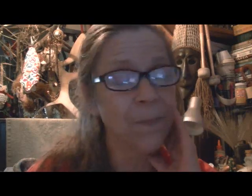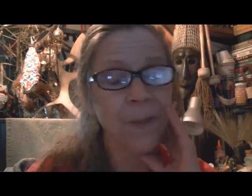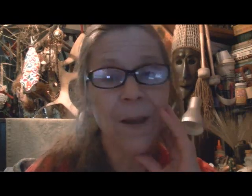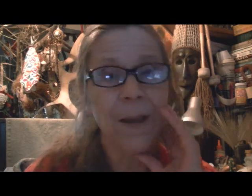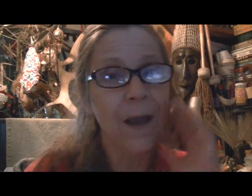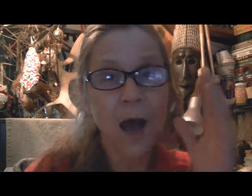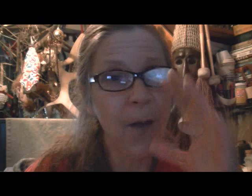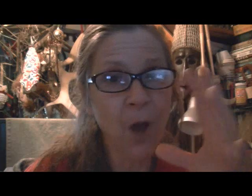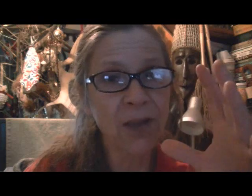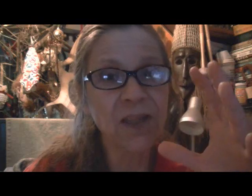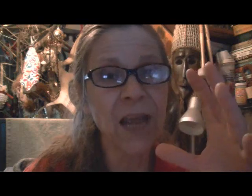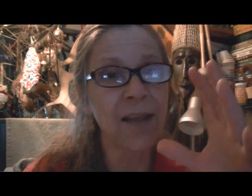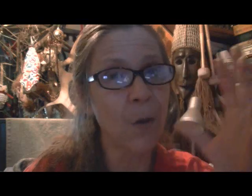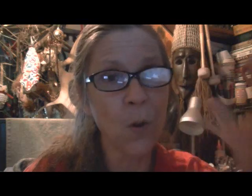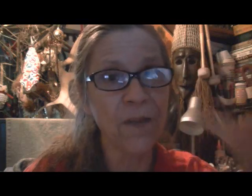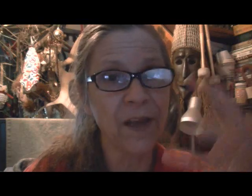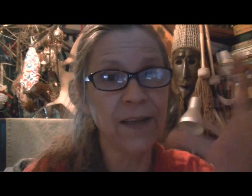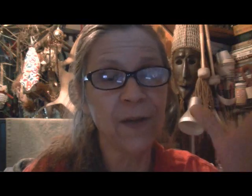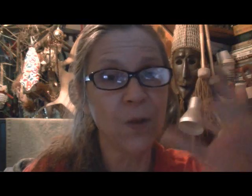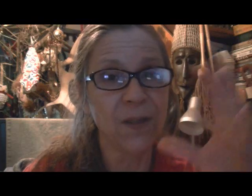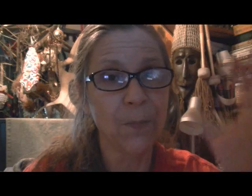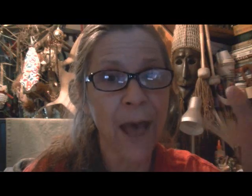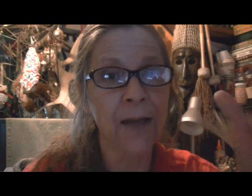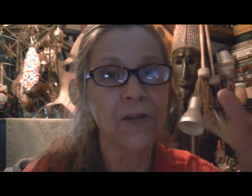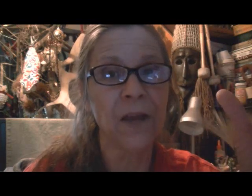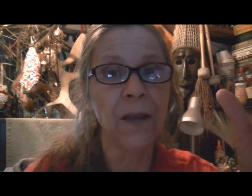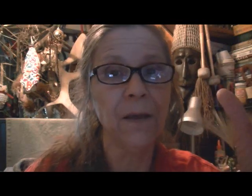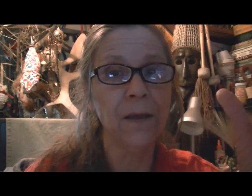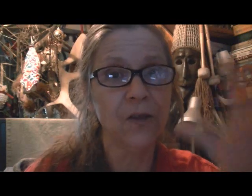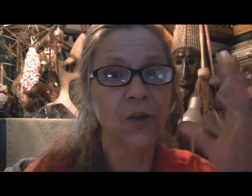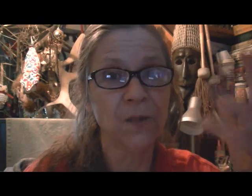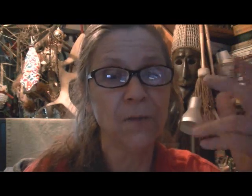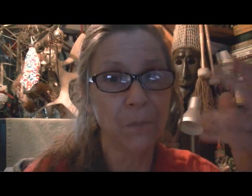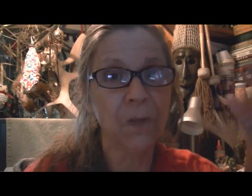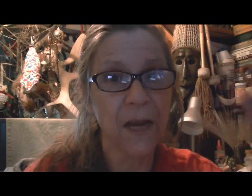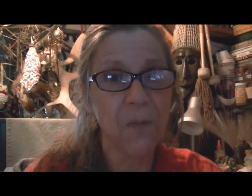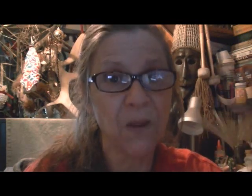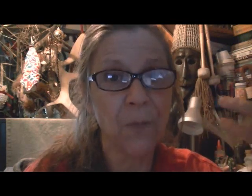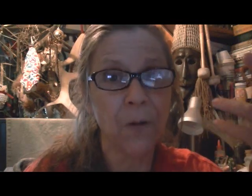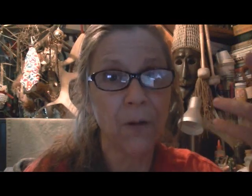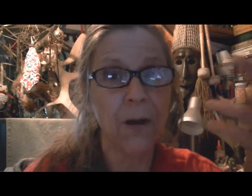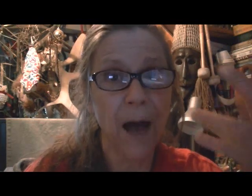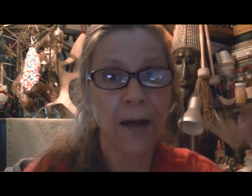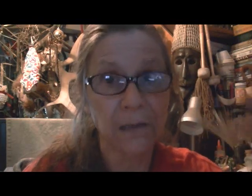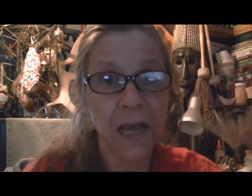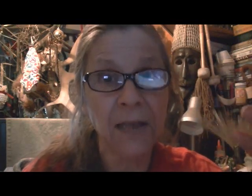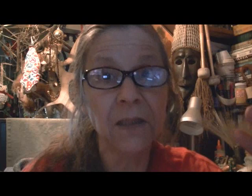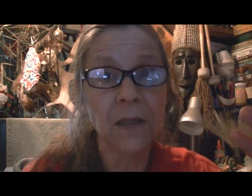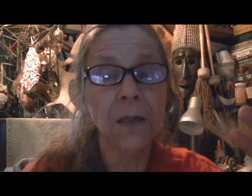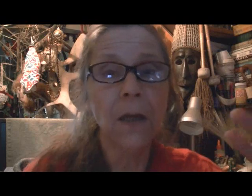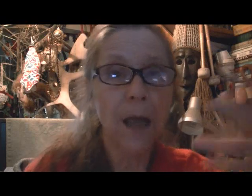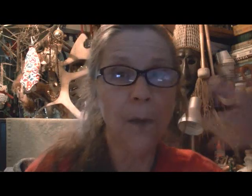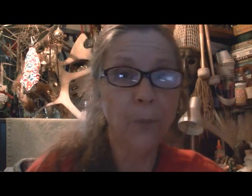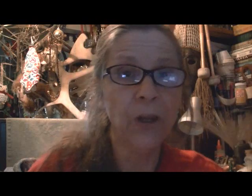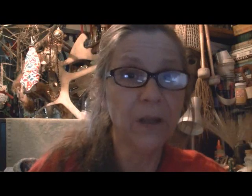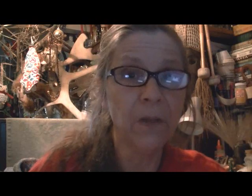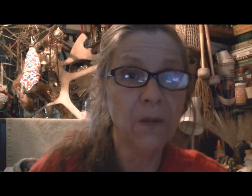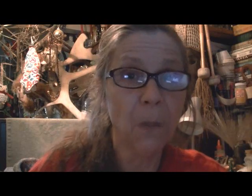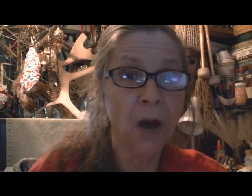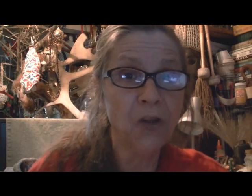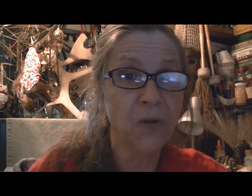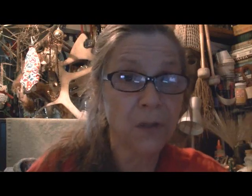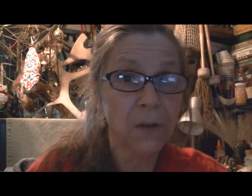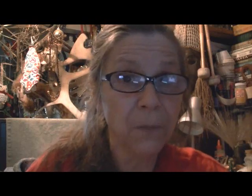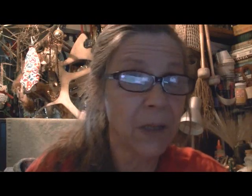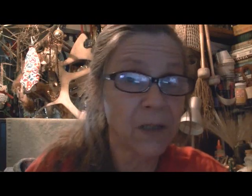right? I'm not saying that what they did was a bad thing in terms of getting people out of tents and putting them